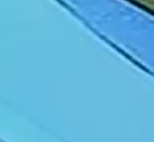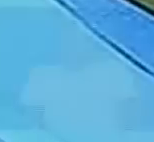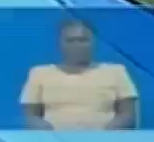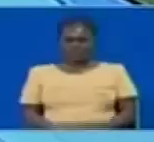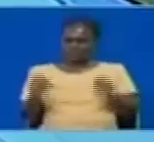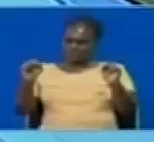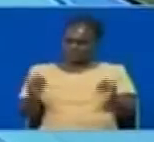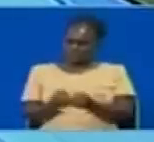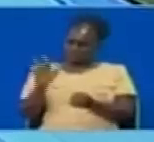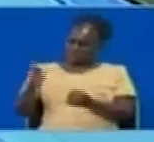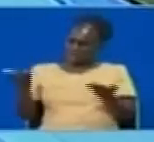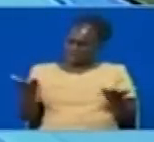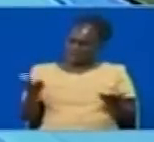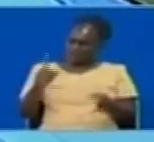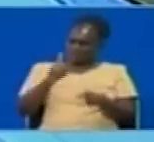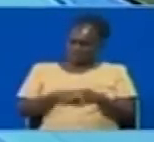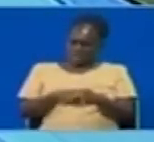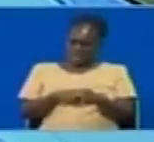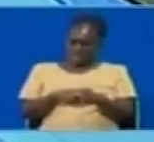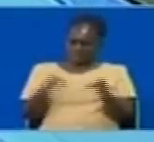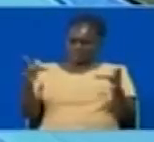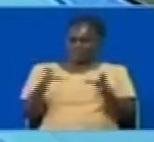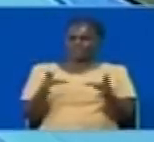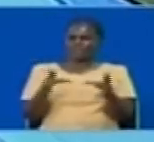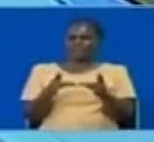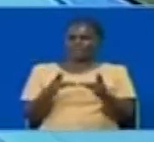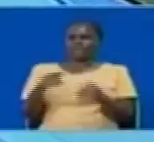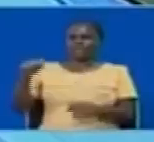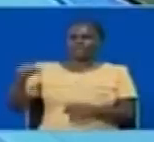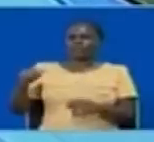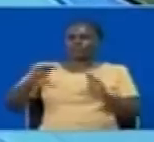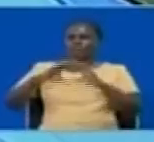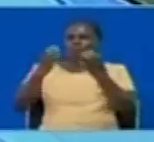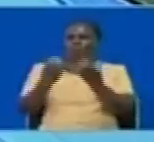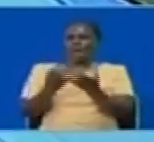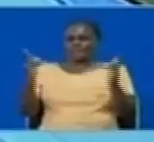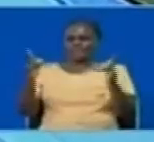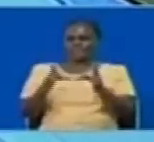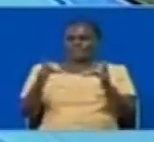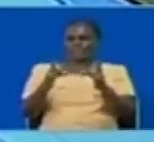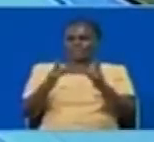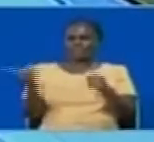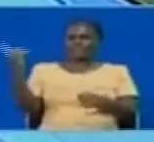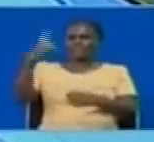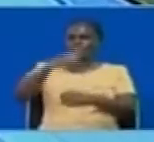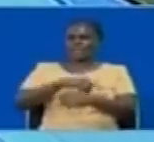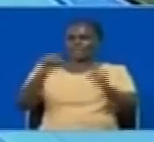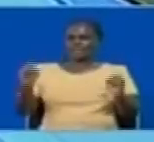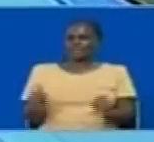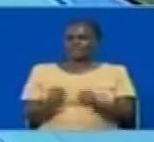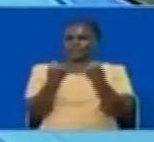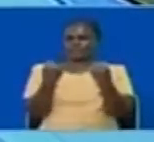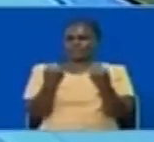Are you while browsing the internet? Well, today is World Internet Safety Day, and global internet